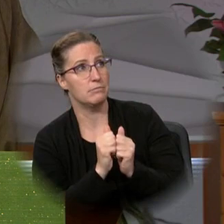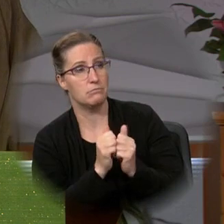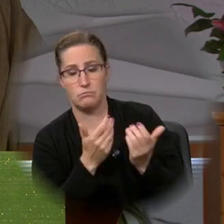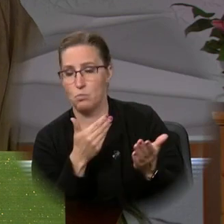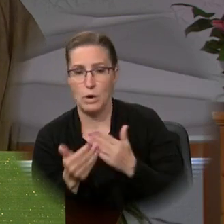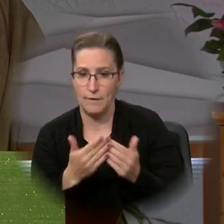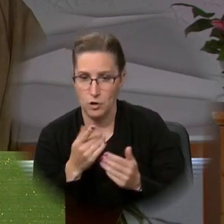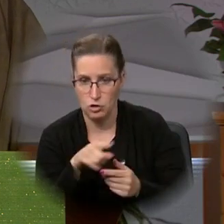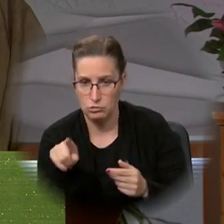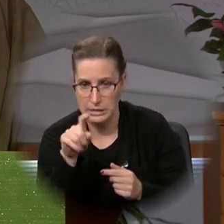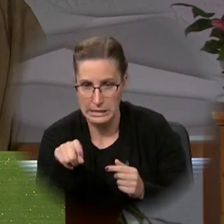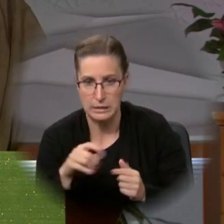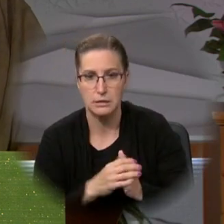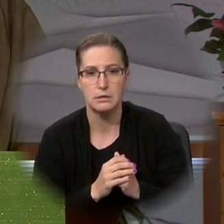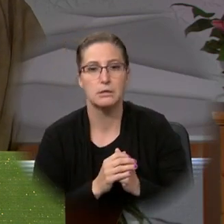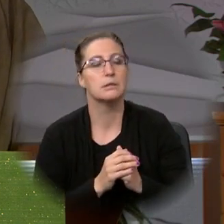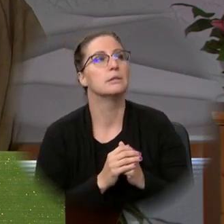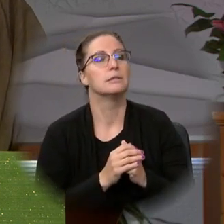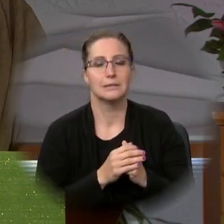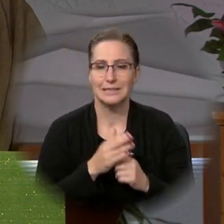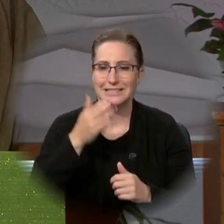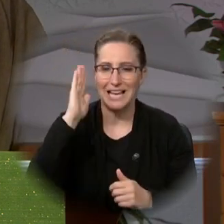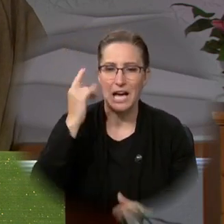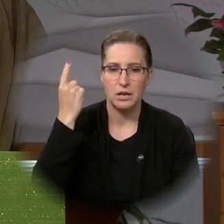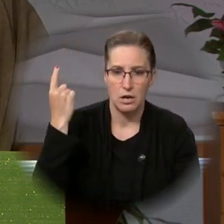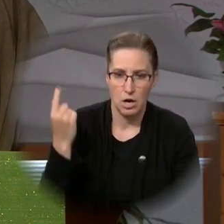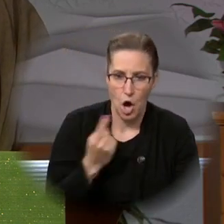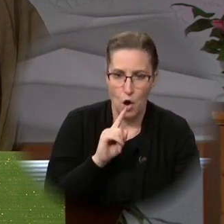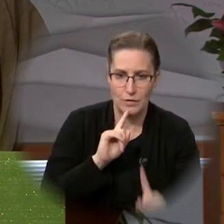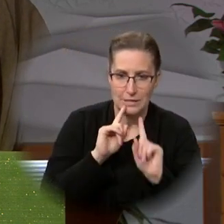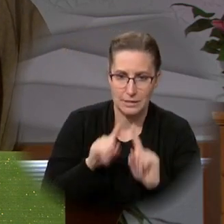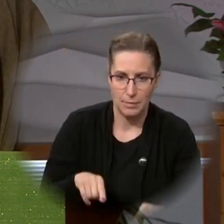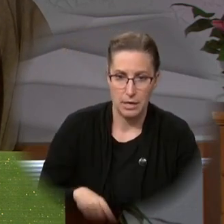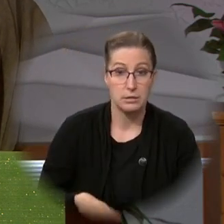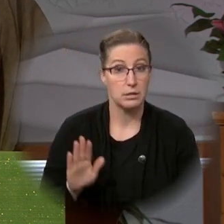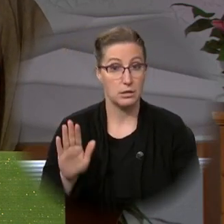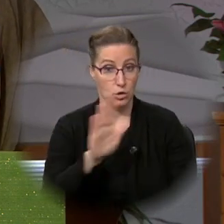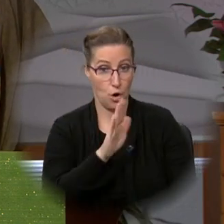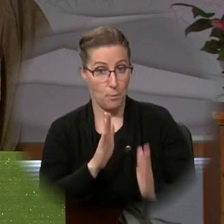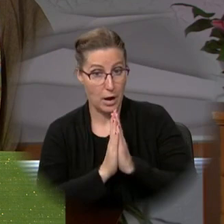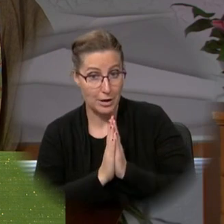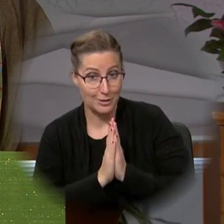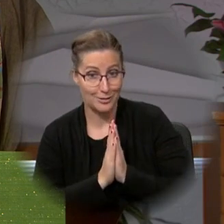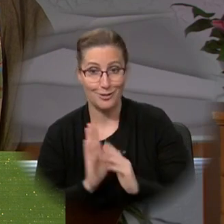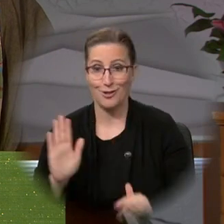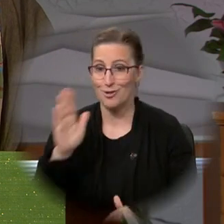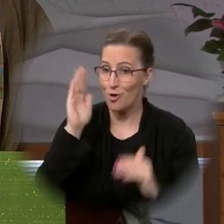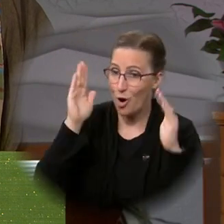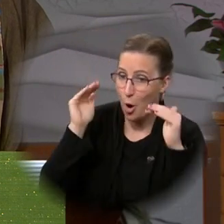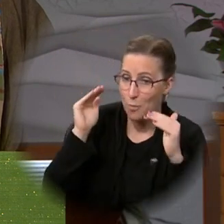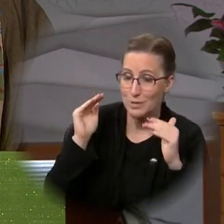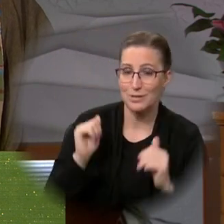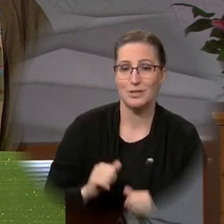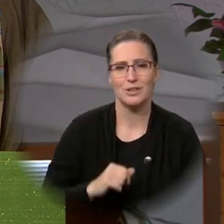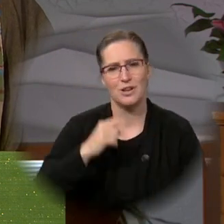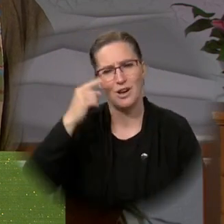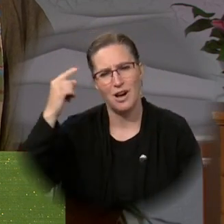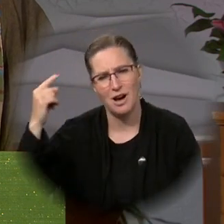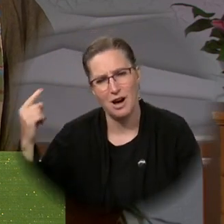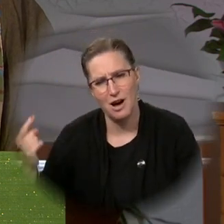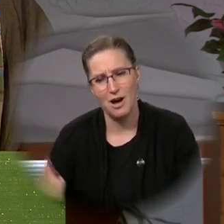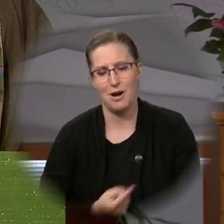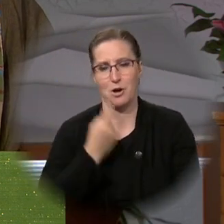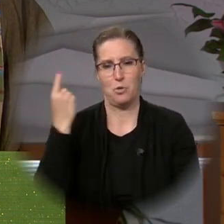blank. God responds always in our prayers, in our hopes, and always,